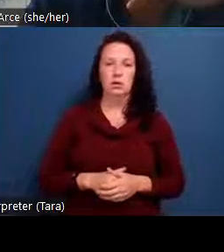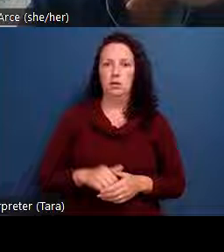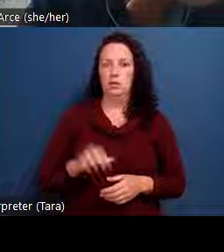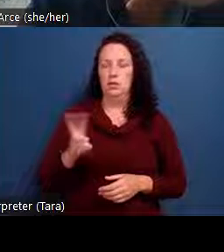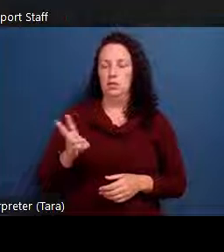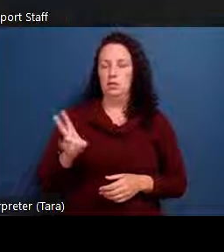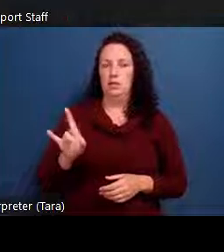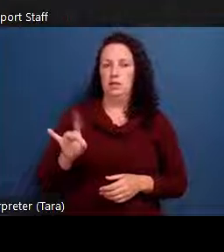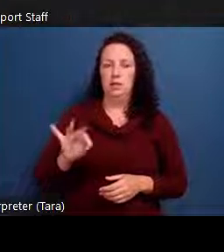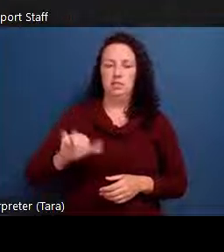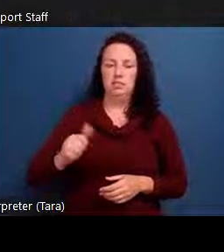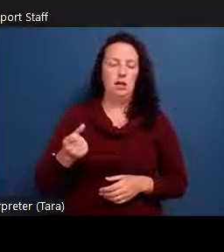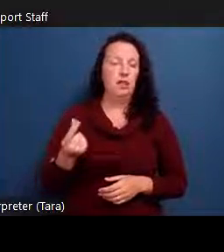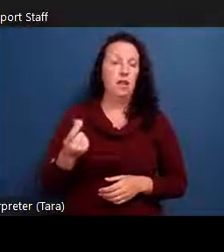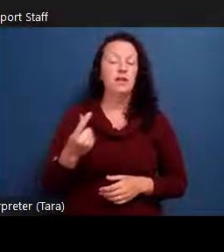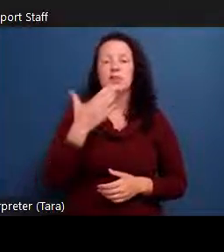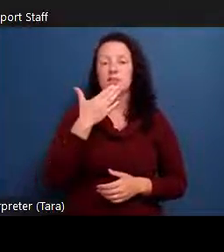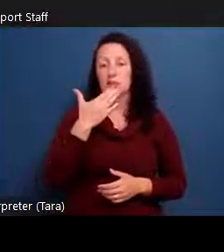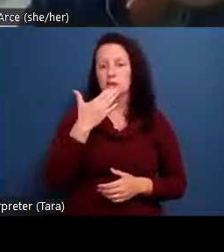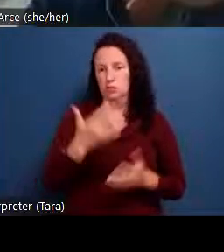6, 7, 8, 9, 10, 11. Yes, thank you so much.